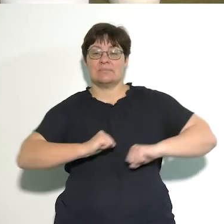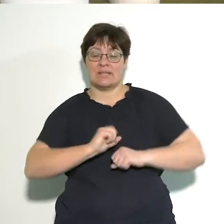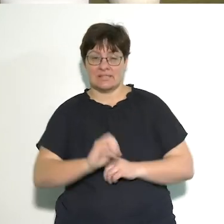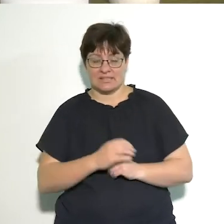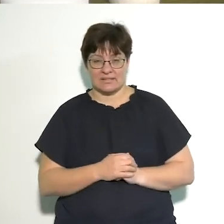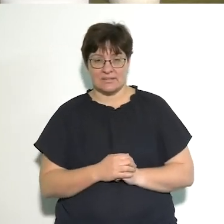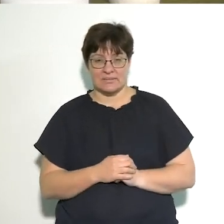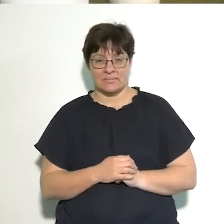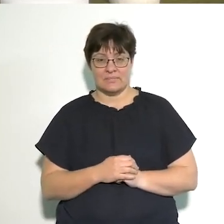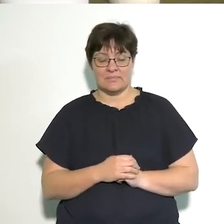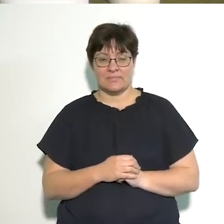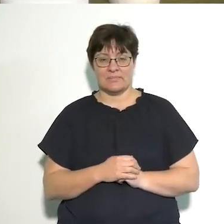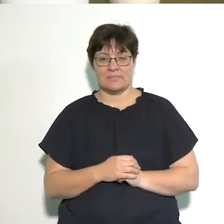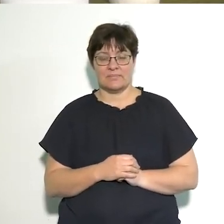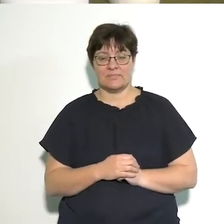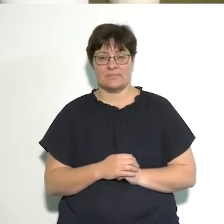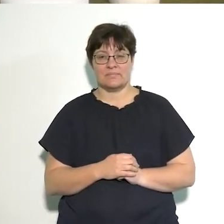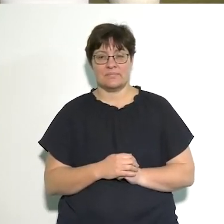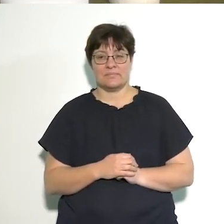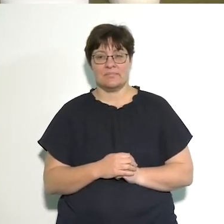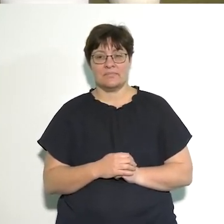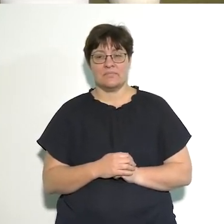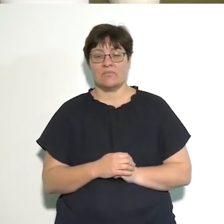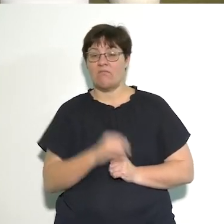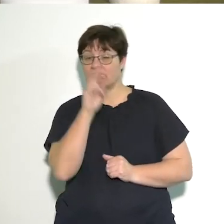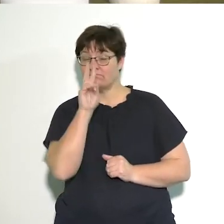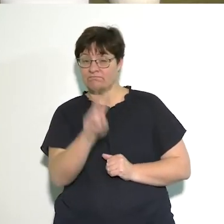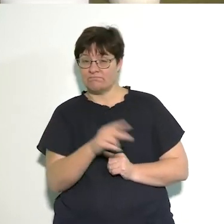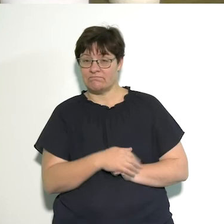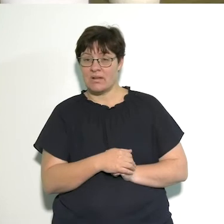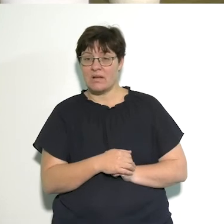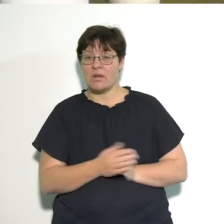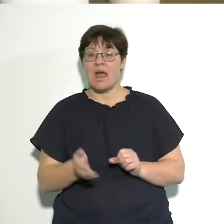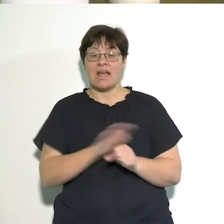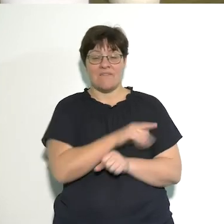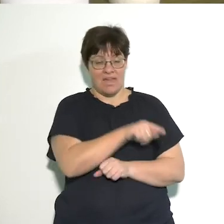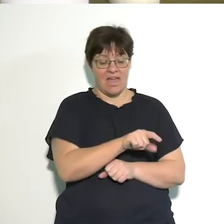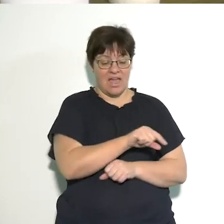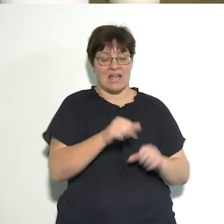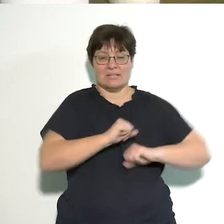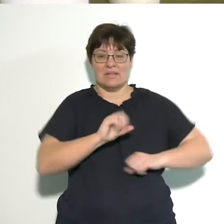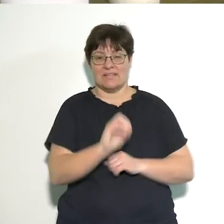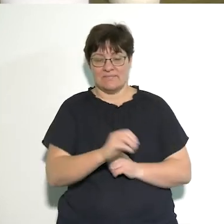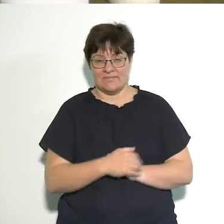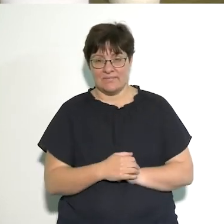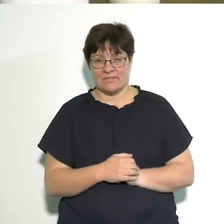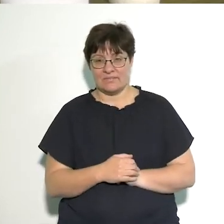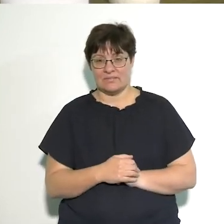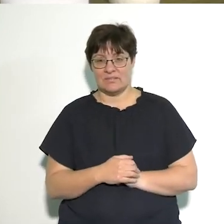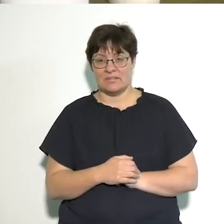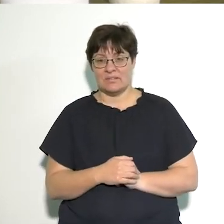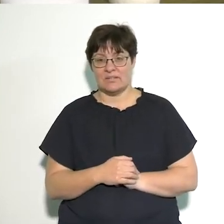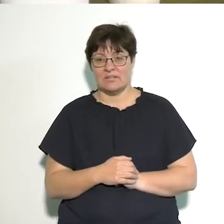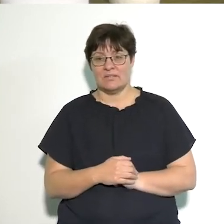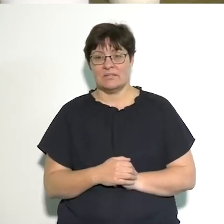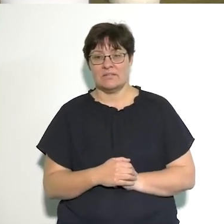my spacing. So if you see here, if I was to cover there, that's my spacing, just